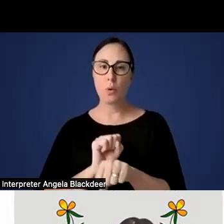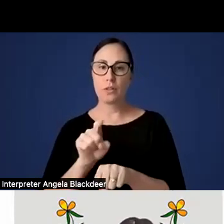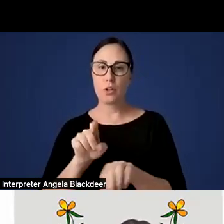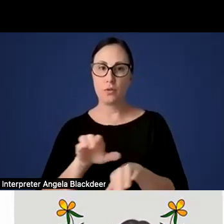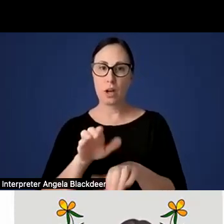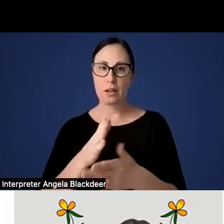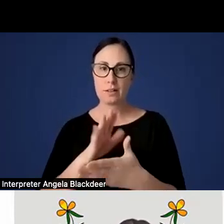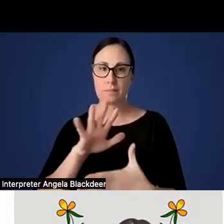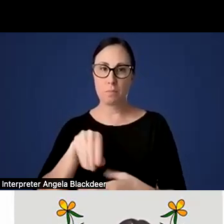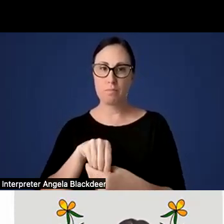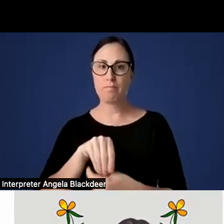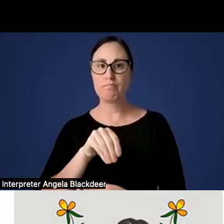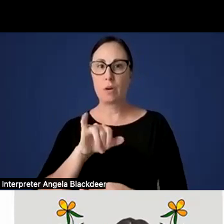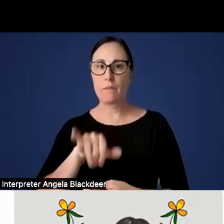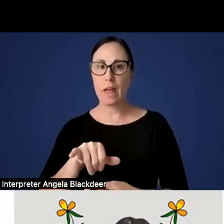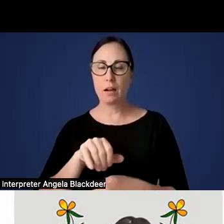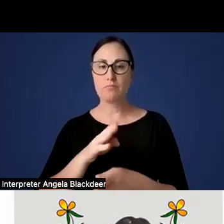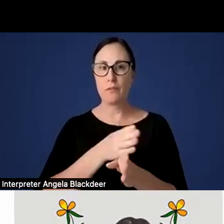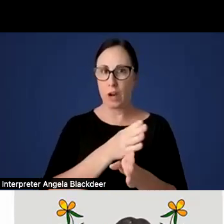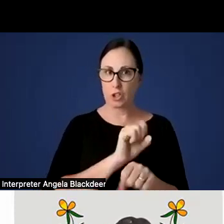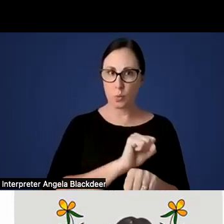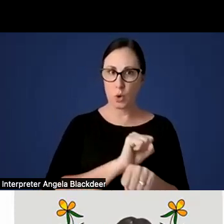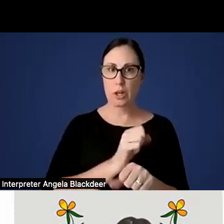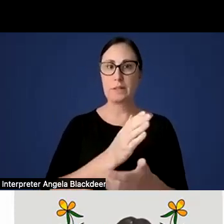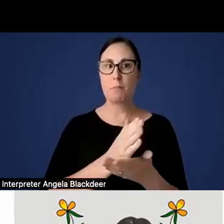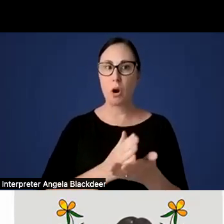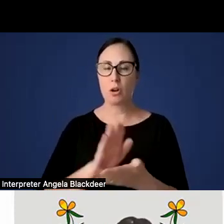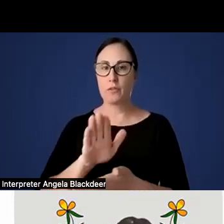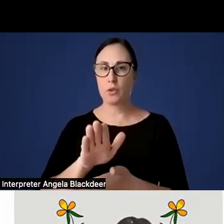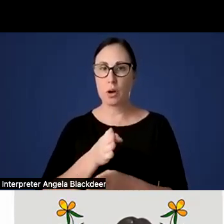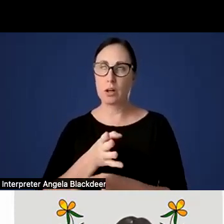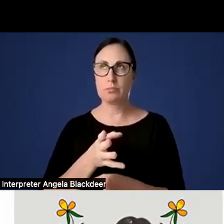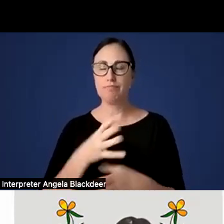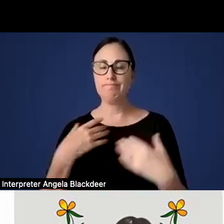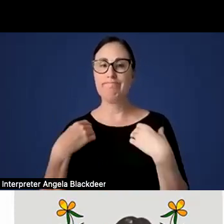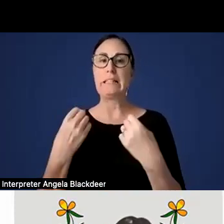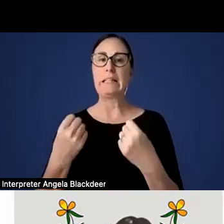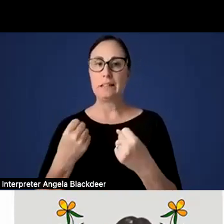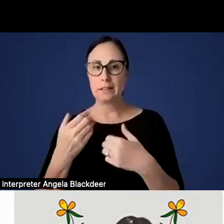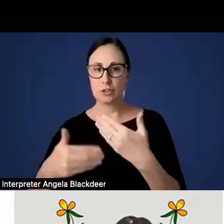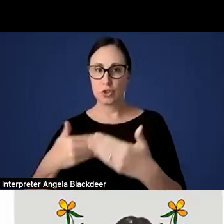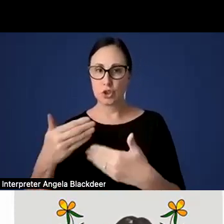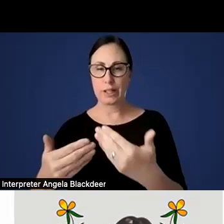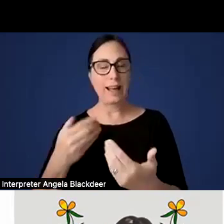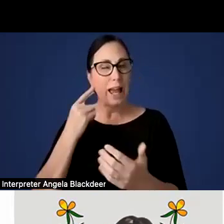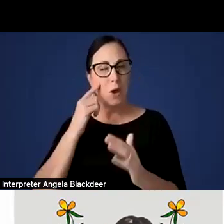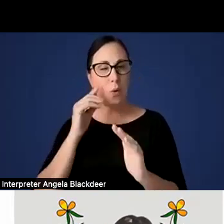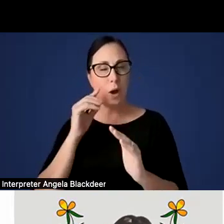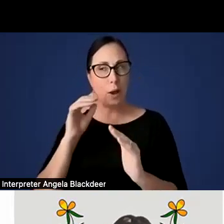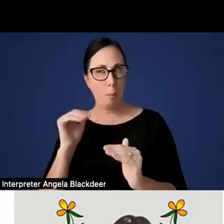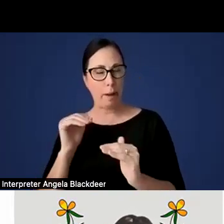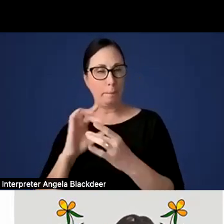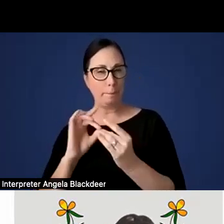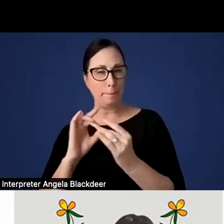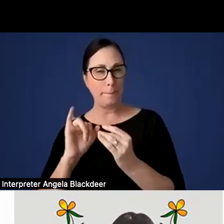like your professional work as part of your healing journey. I hope I'm not mischaracterizing that. But I'm thinking too,